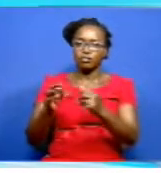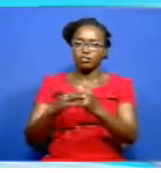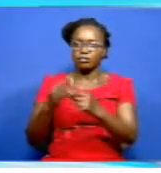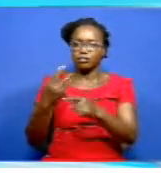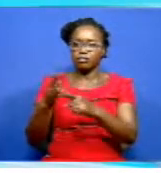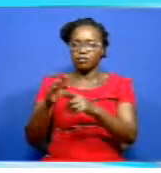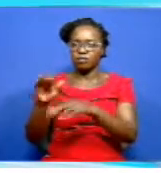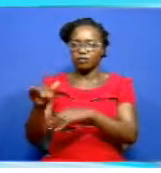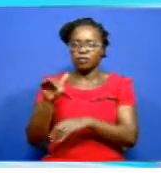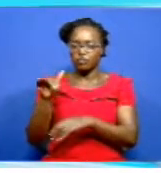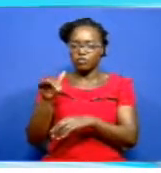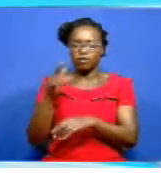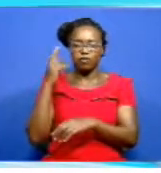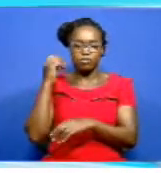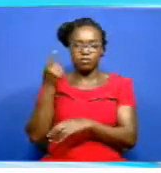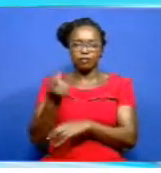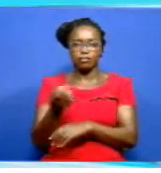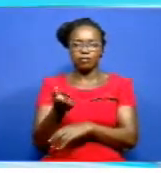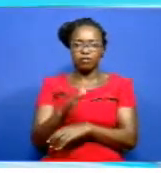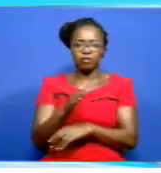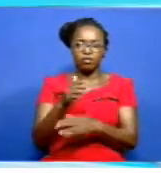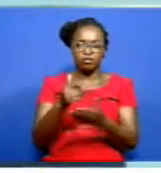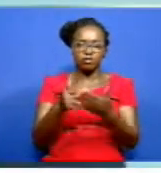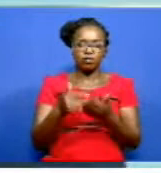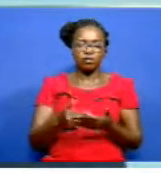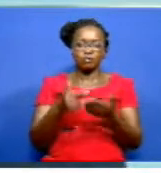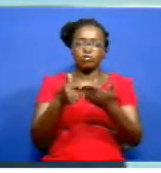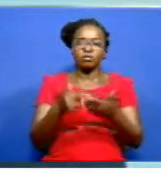Tumsikize alafu tuweze kurudi tuendelee na mjadala huu.